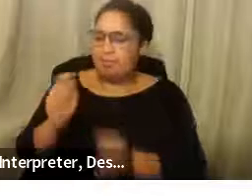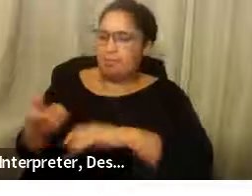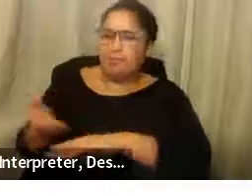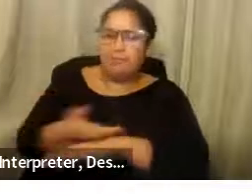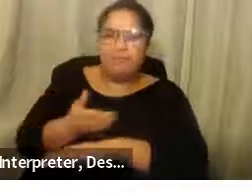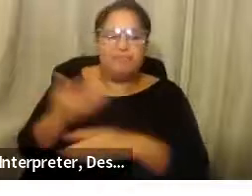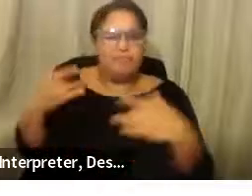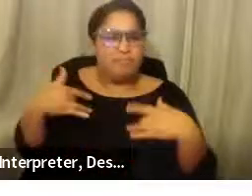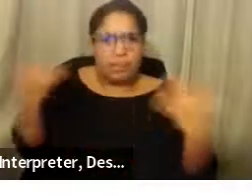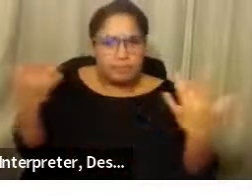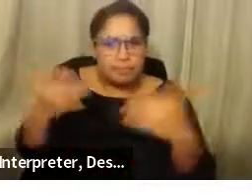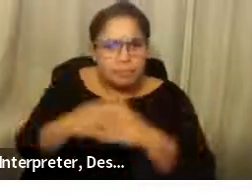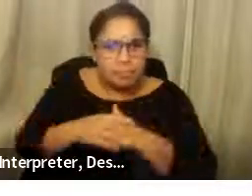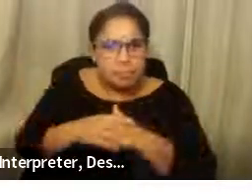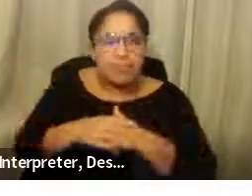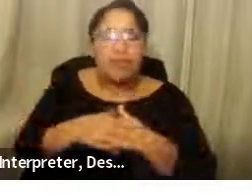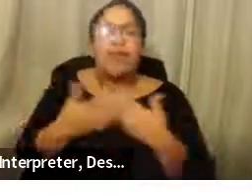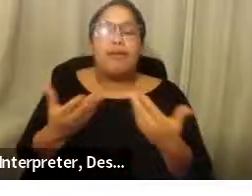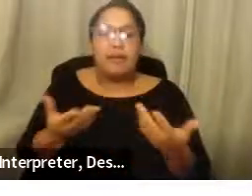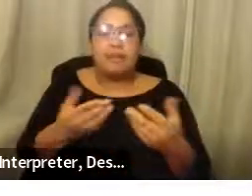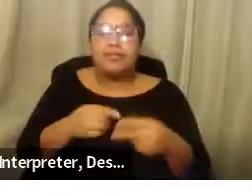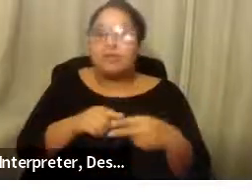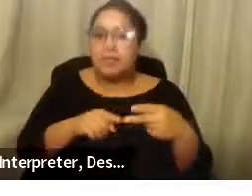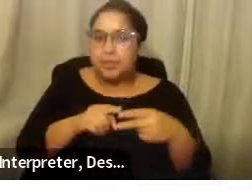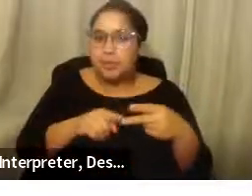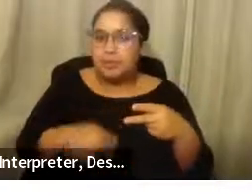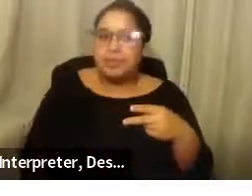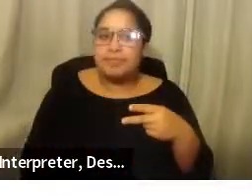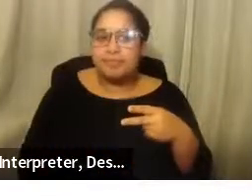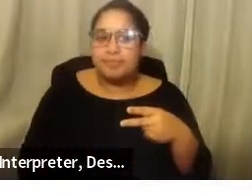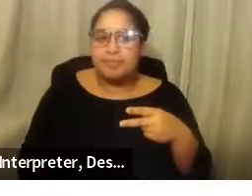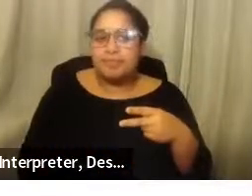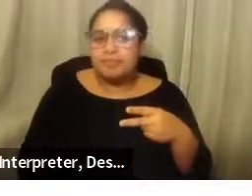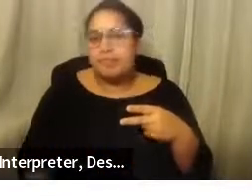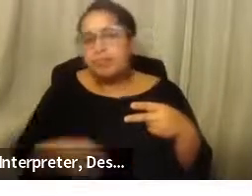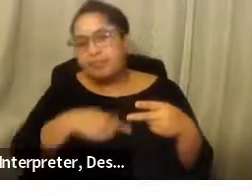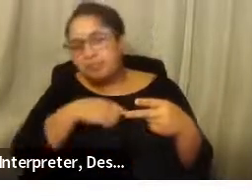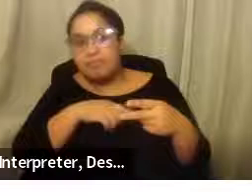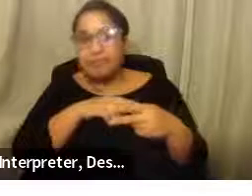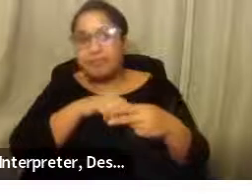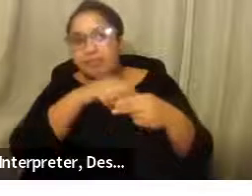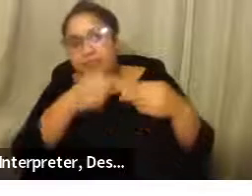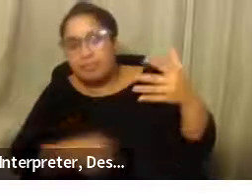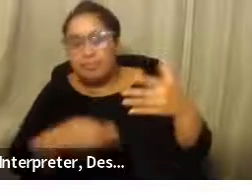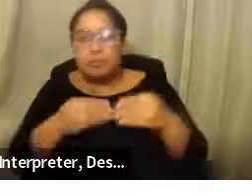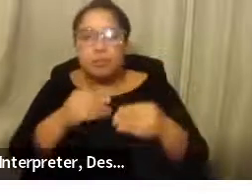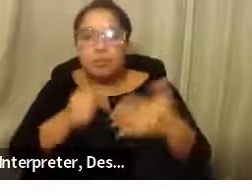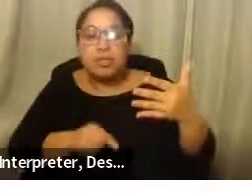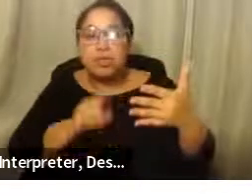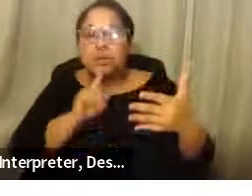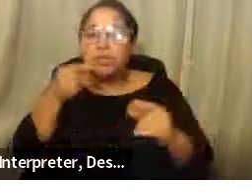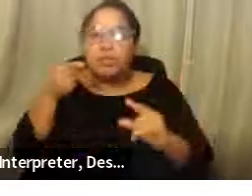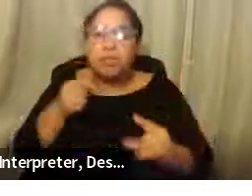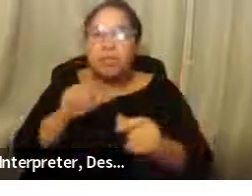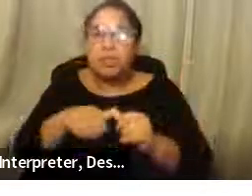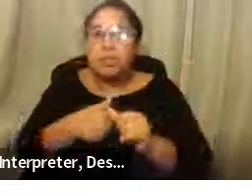is, and these are some of the points to it. And it's really, the system redesign is really about